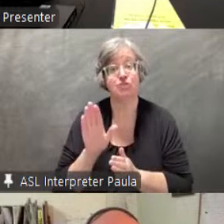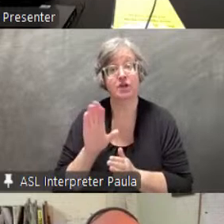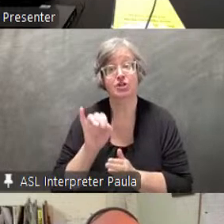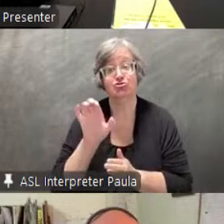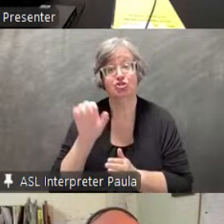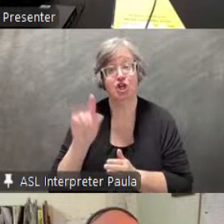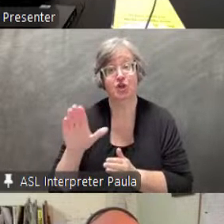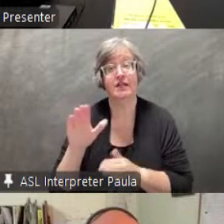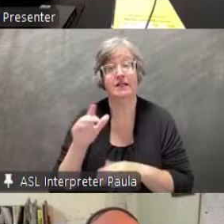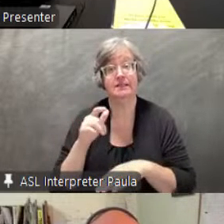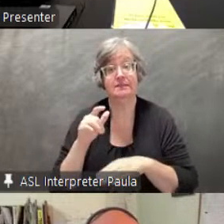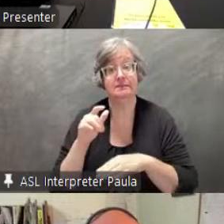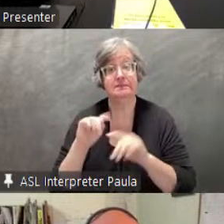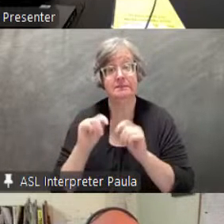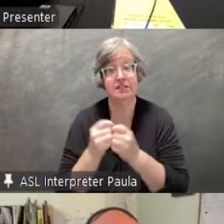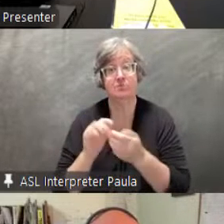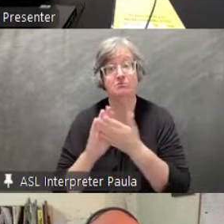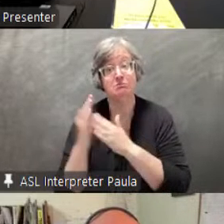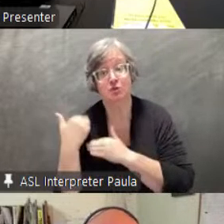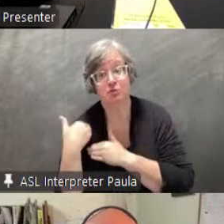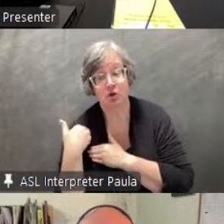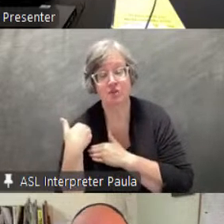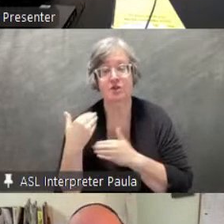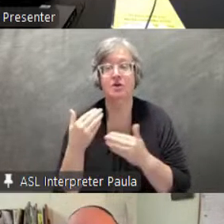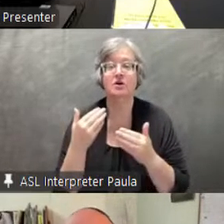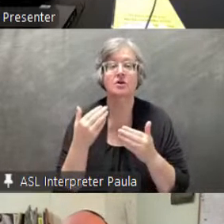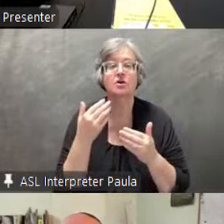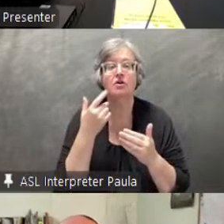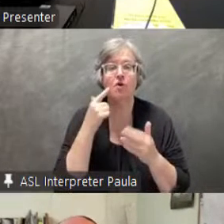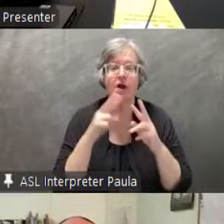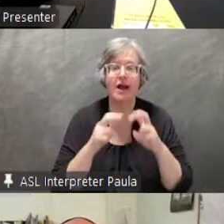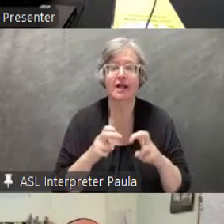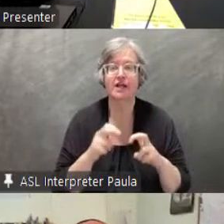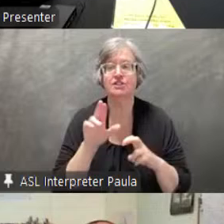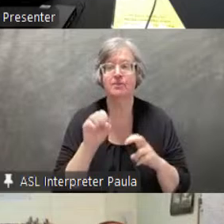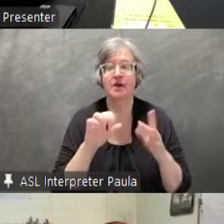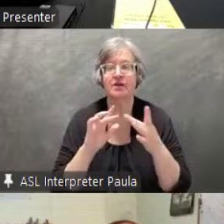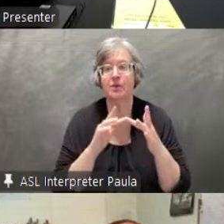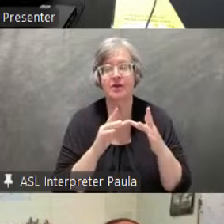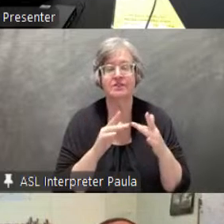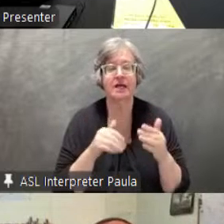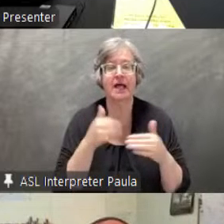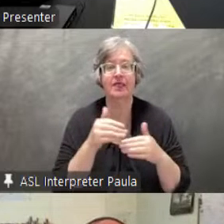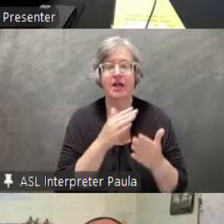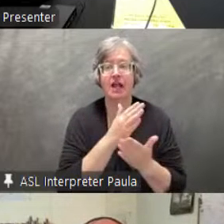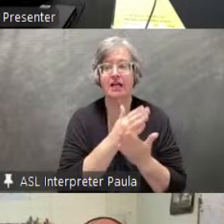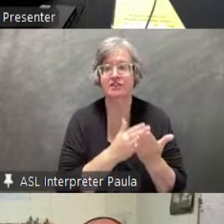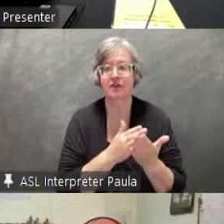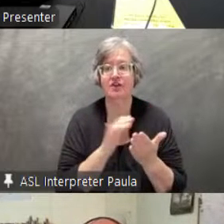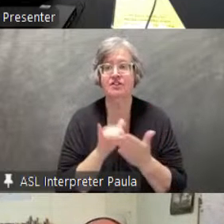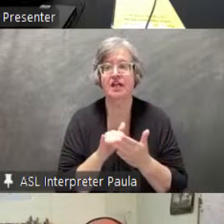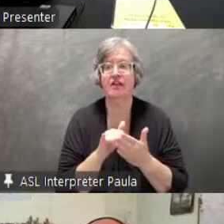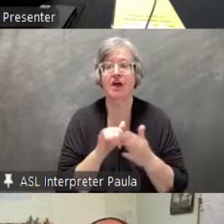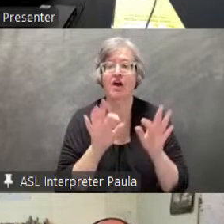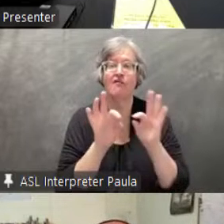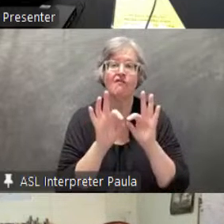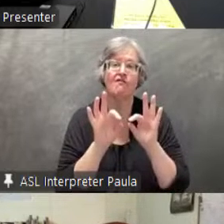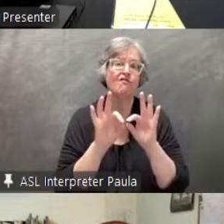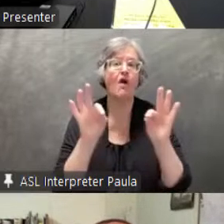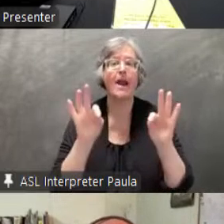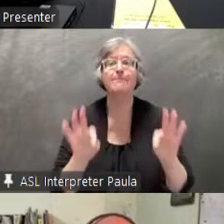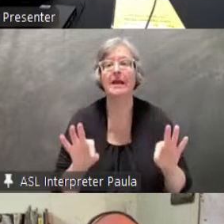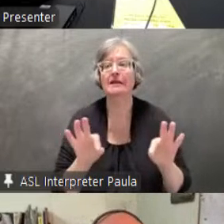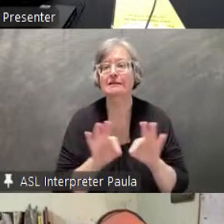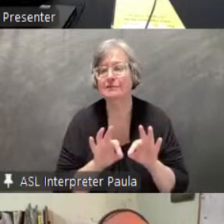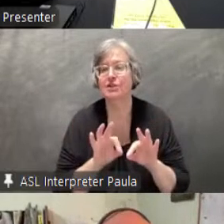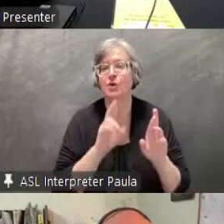with for this framing report as they were analyzing the bus network. And the next phase of this framing report, and we'll talk about at the end,